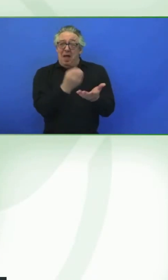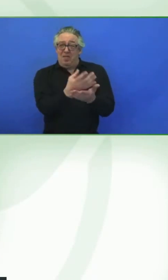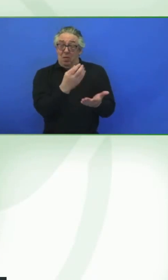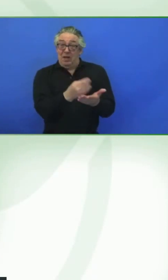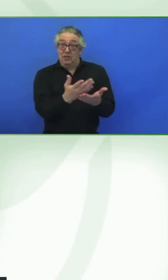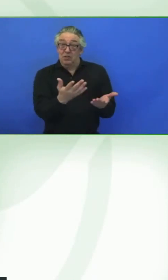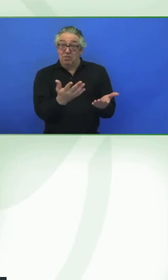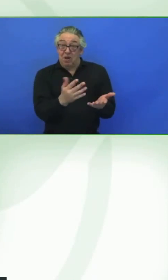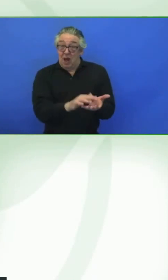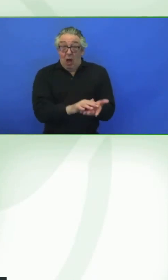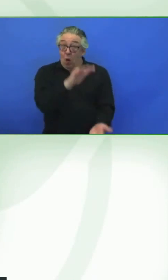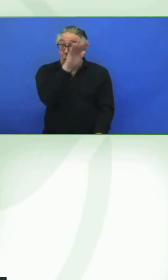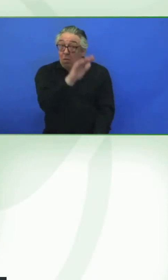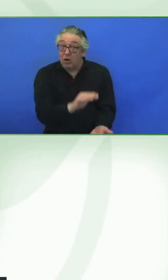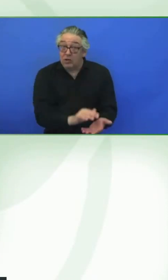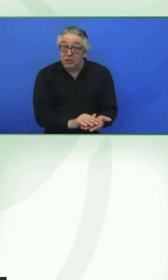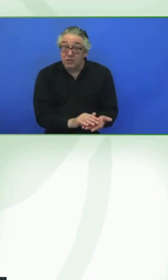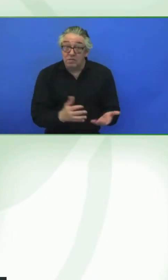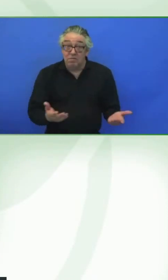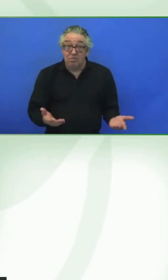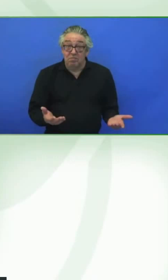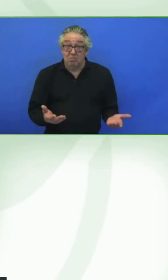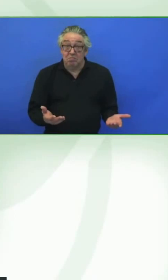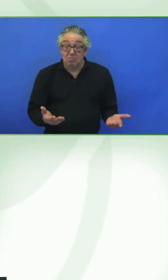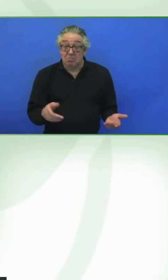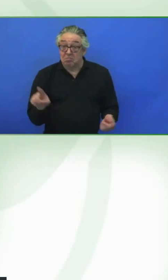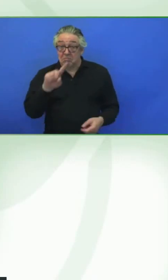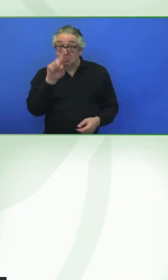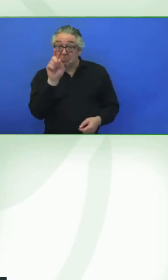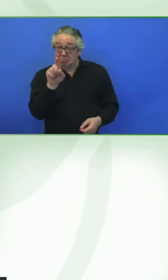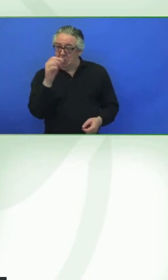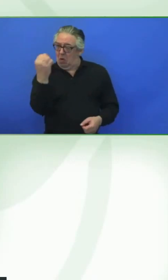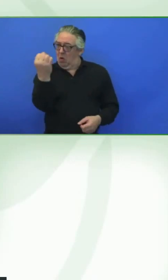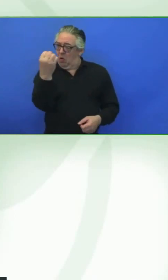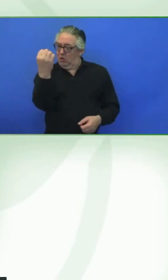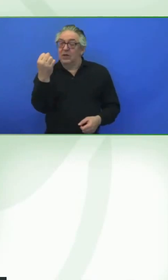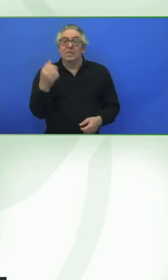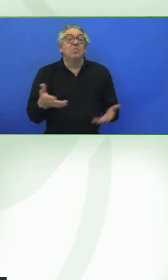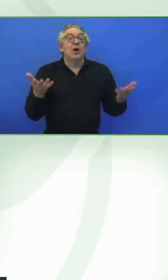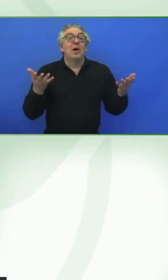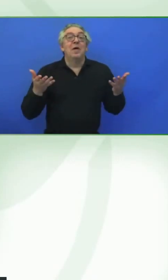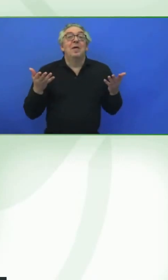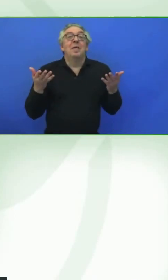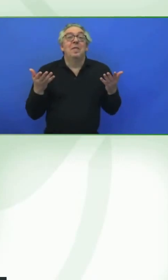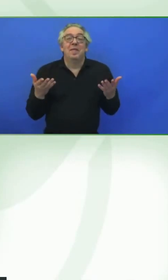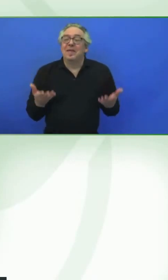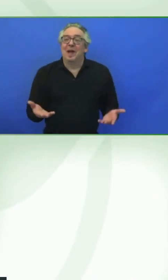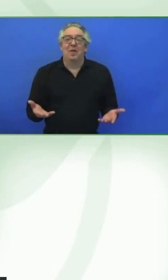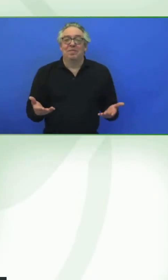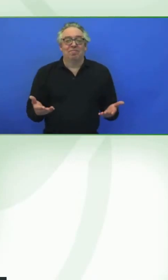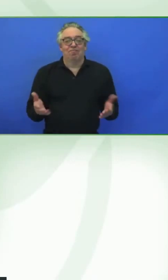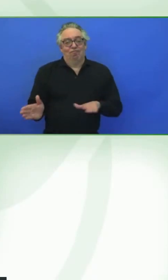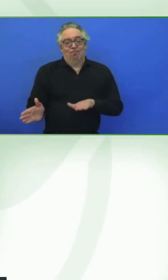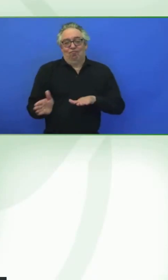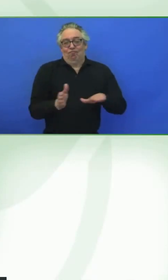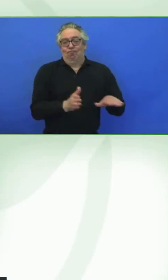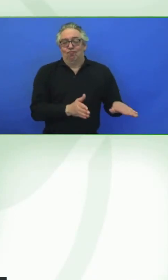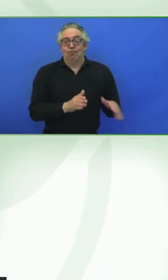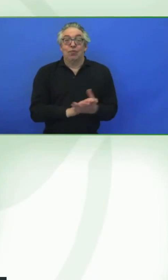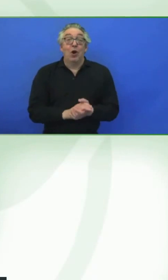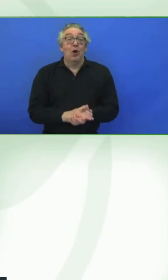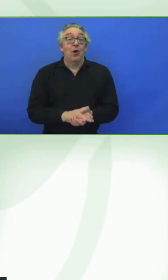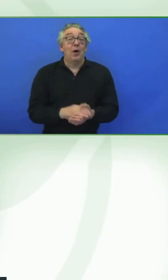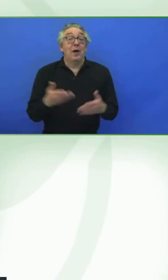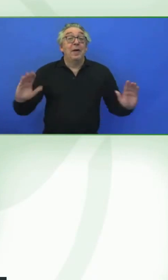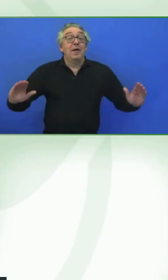I will come back to this later. But first of all, let me introduce our panel. We